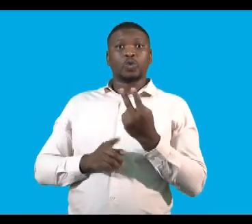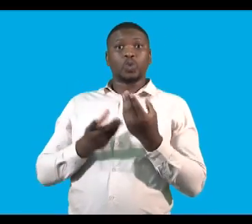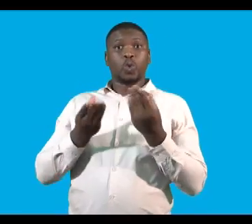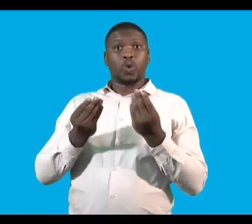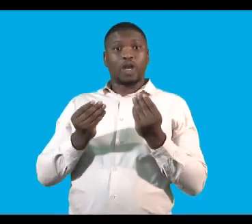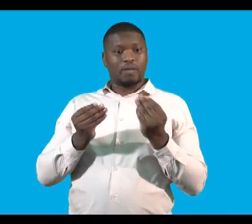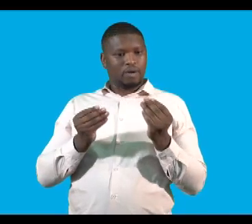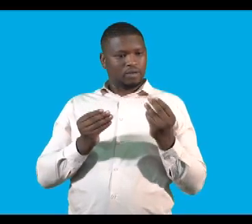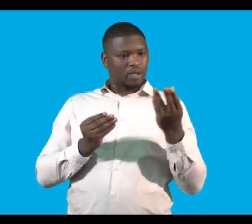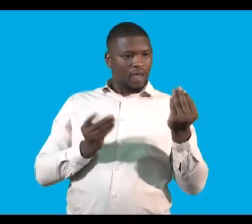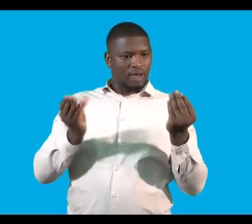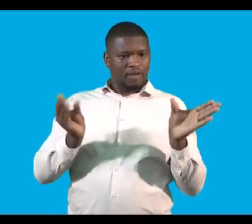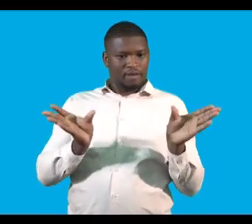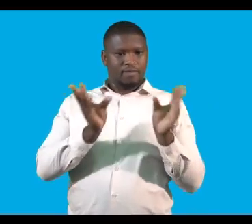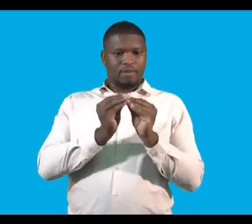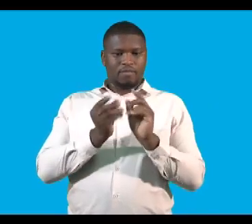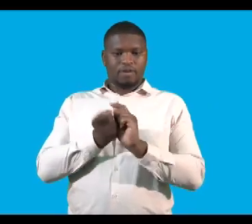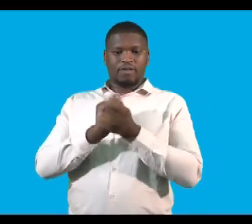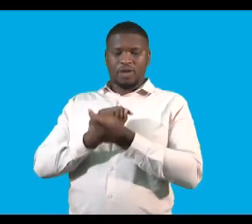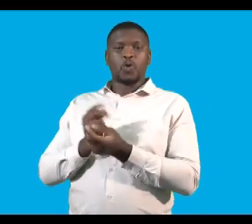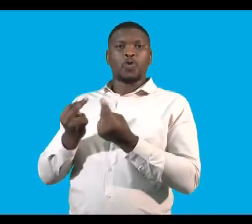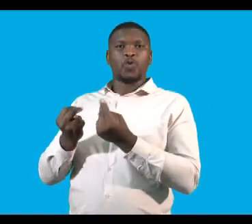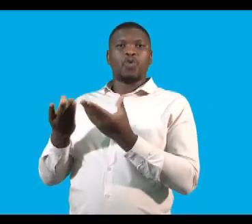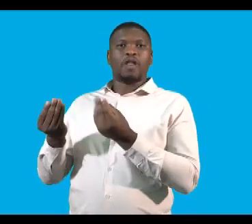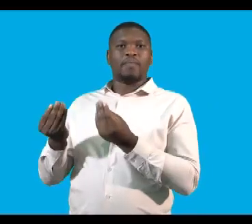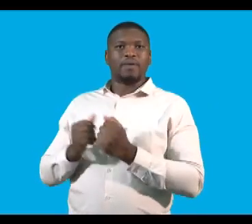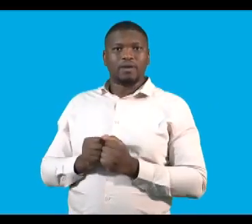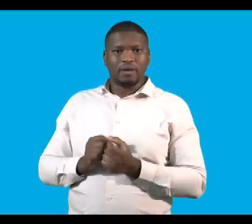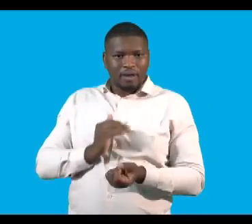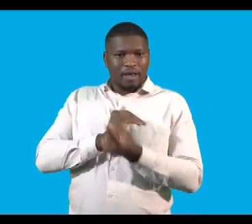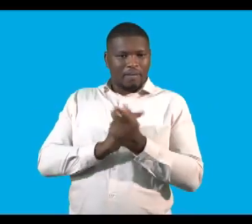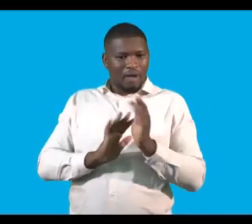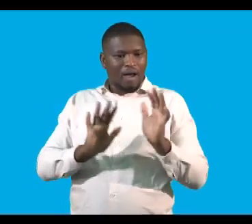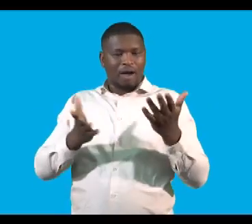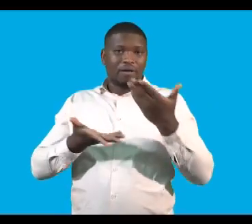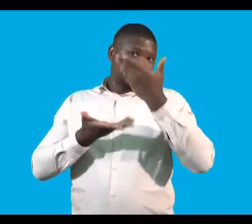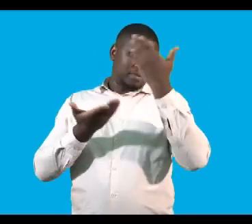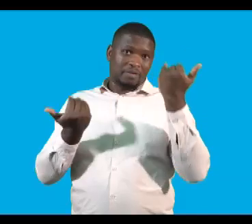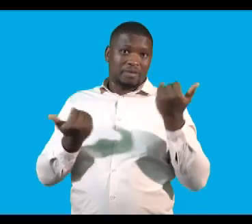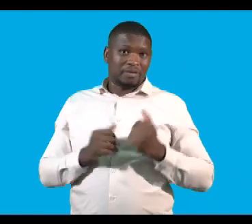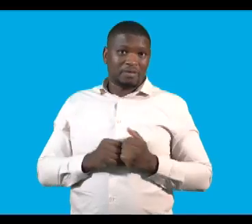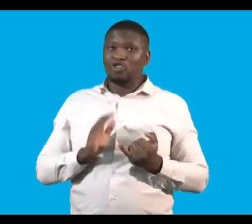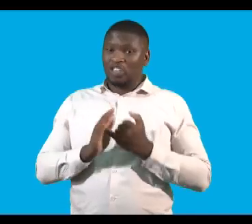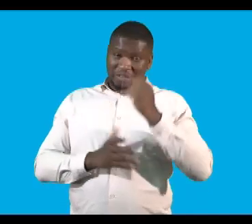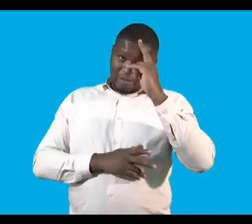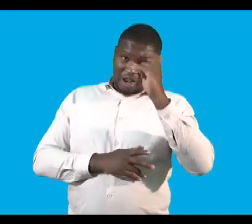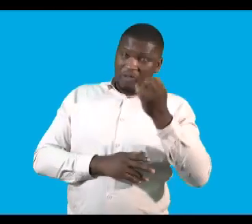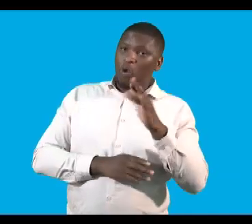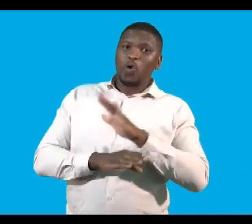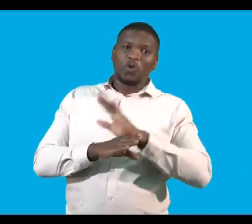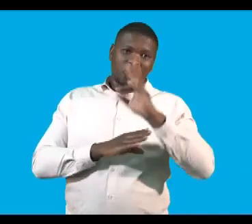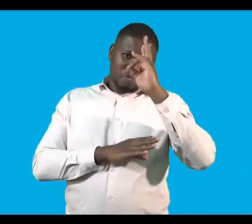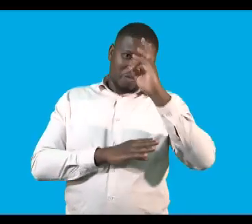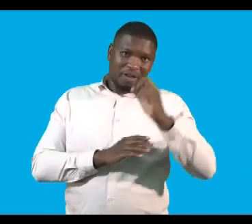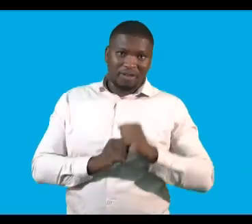they magically become one new number. No one can say how it happens. You either believe it or you don't. Look